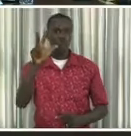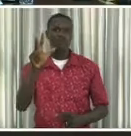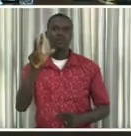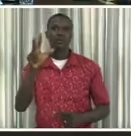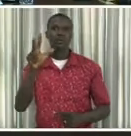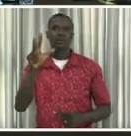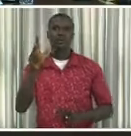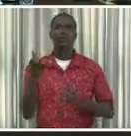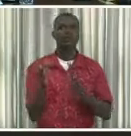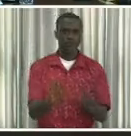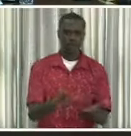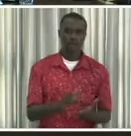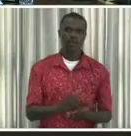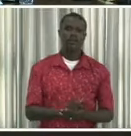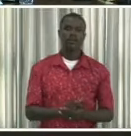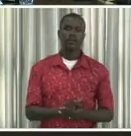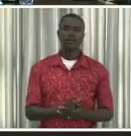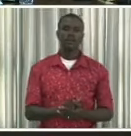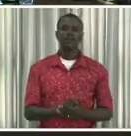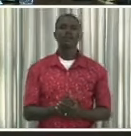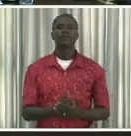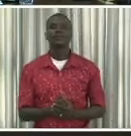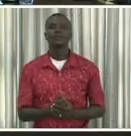Among non